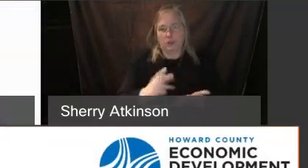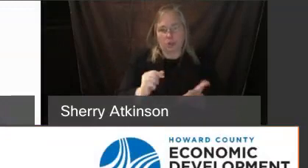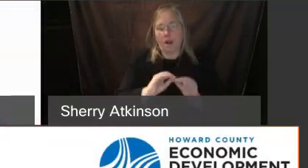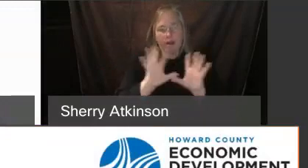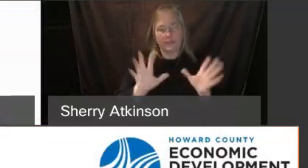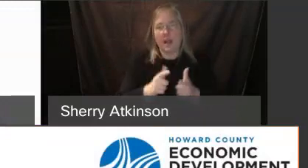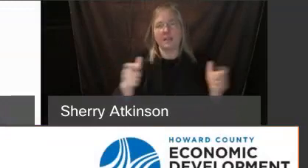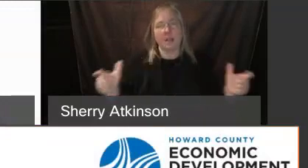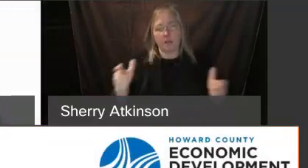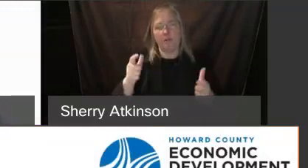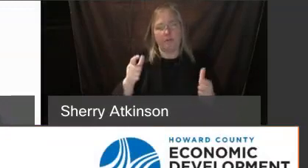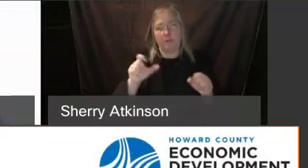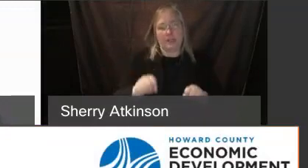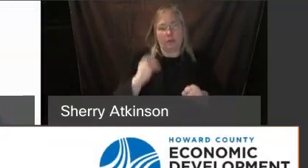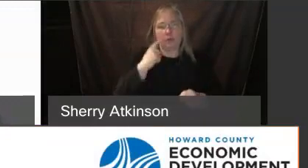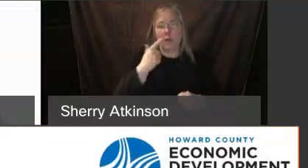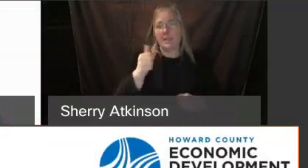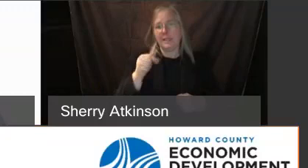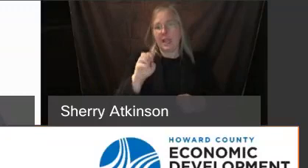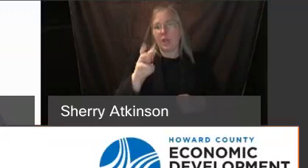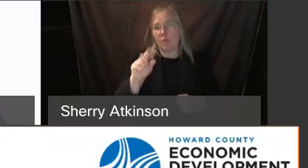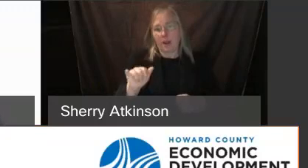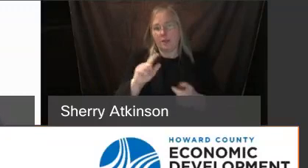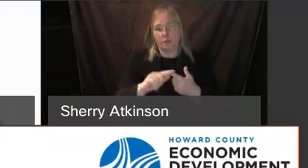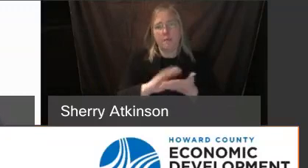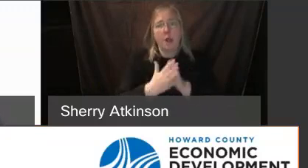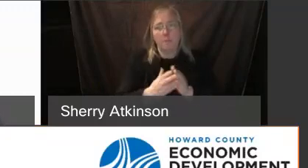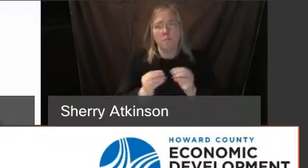potential for Gateway to become more dense and